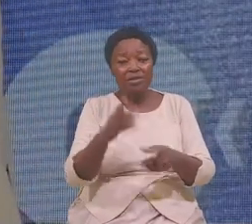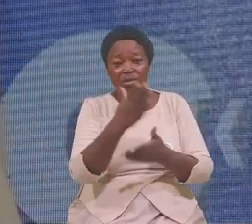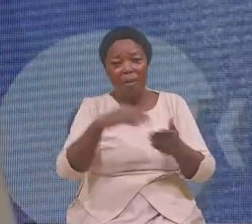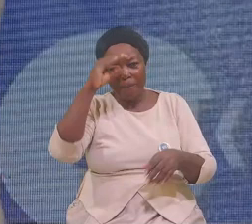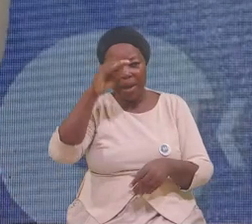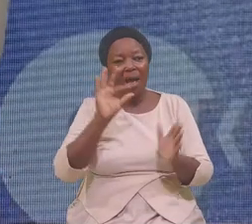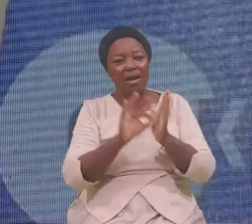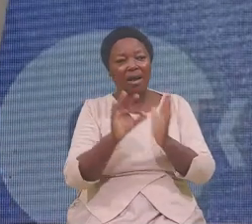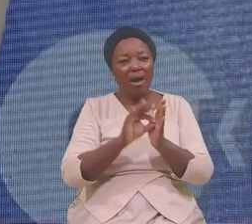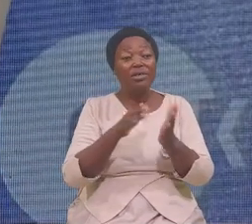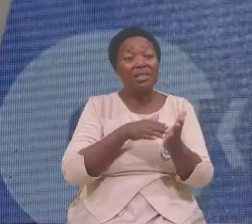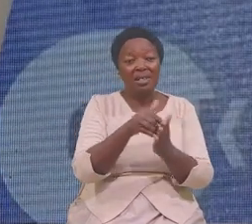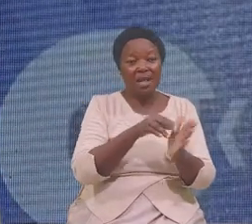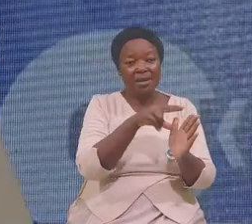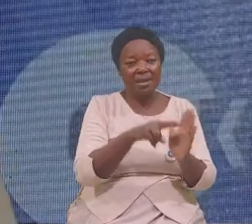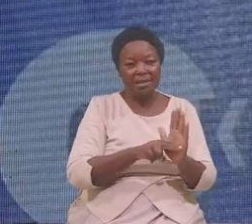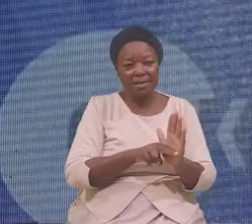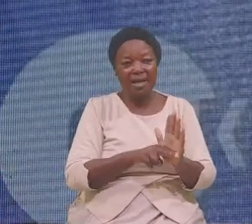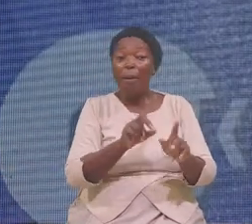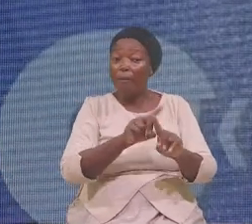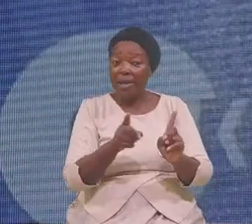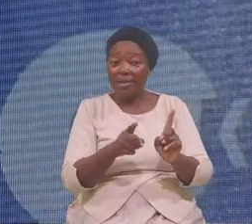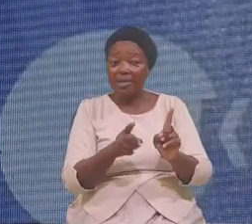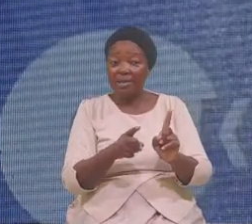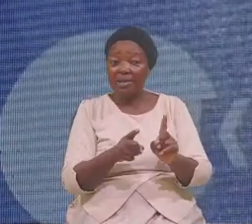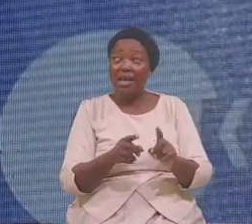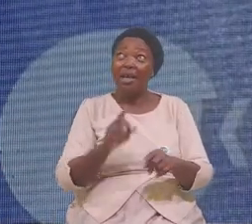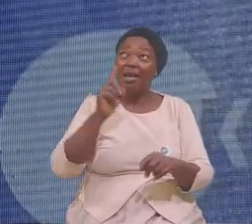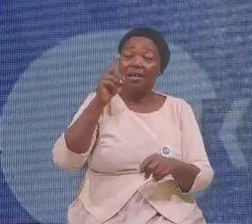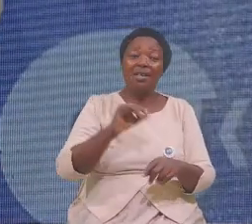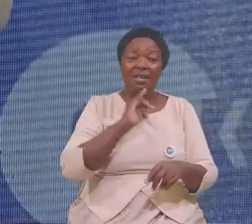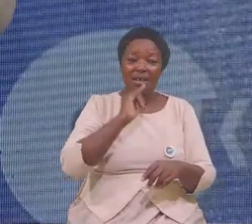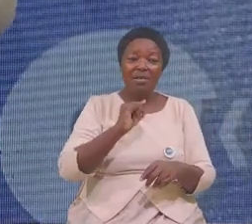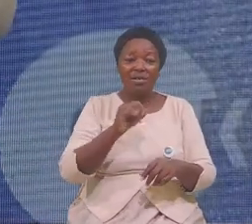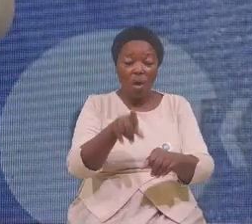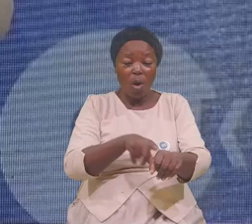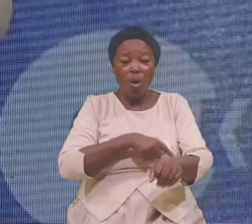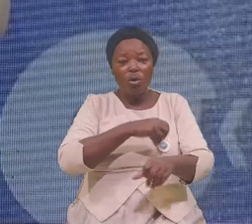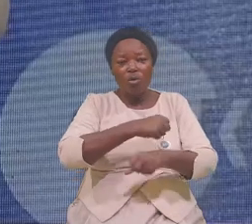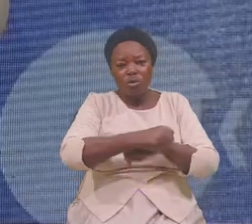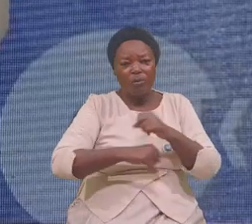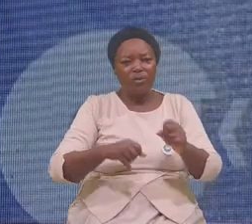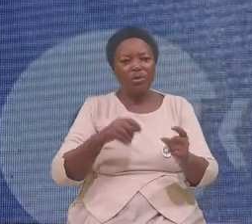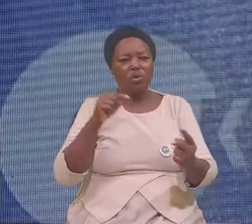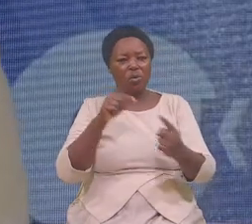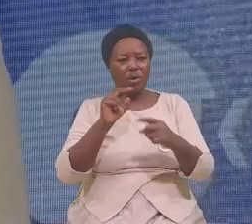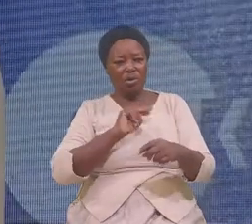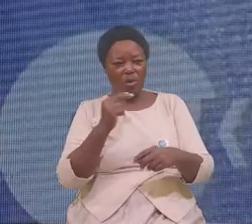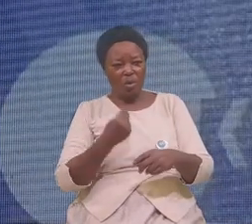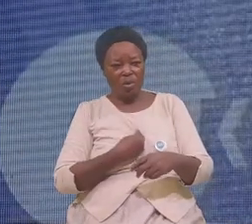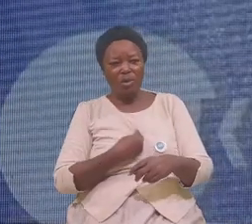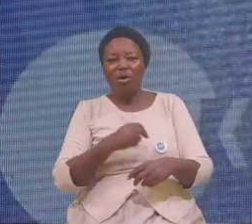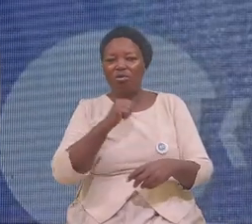men count slackness, but is long-suffering towards us,